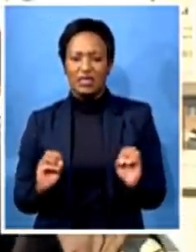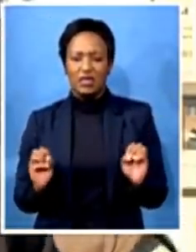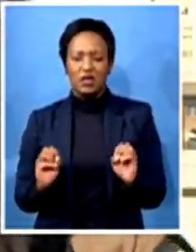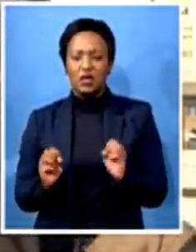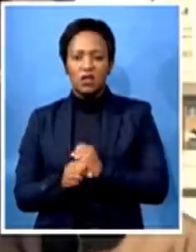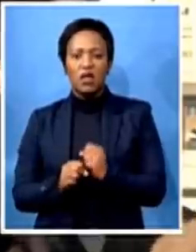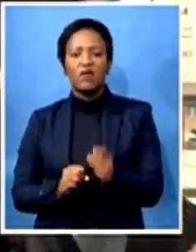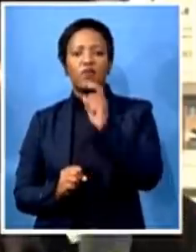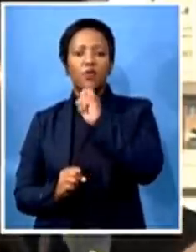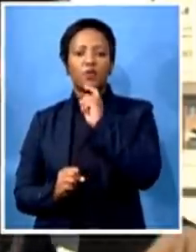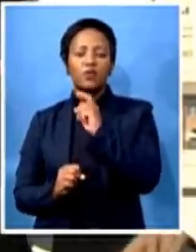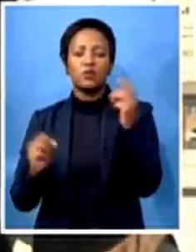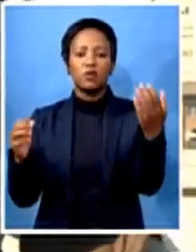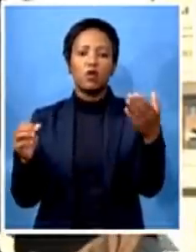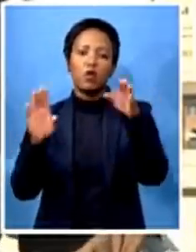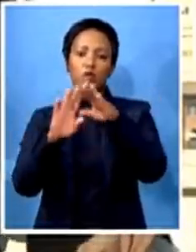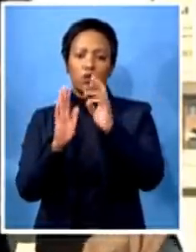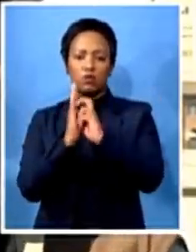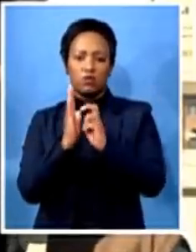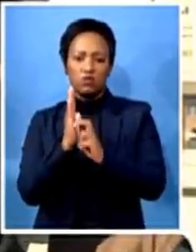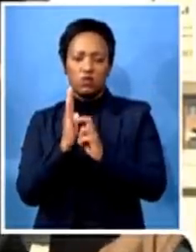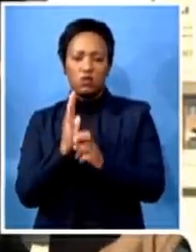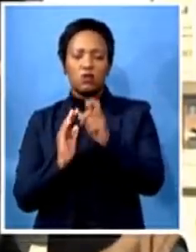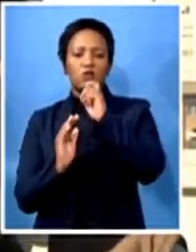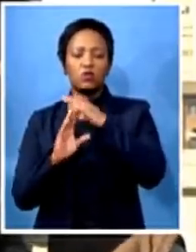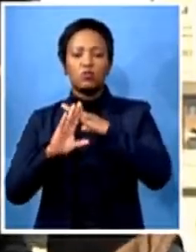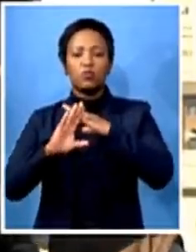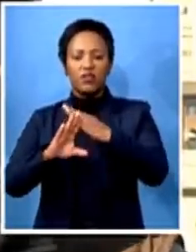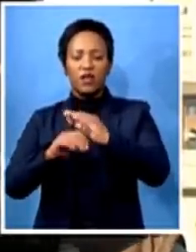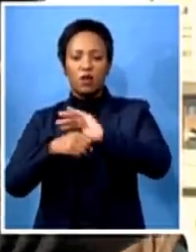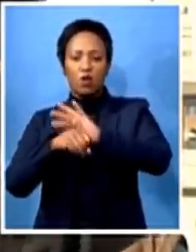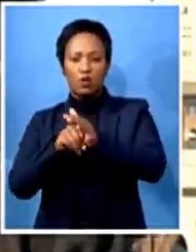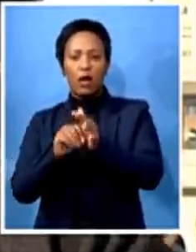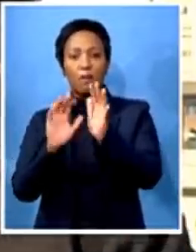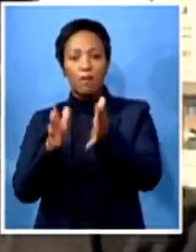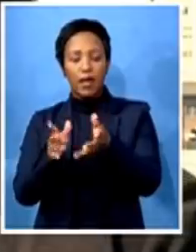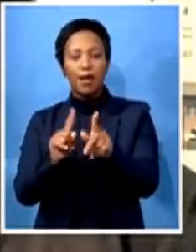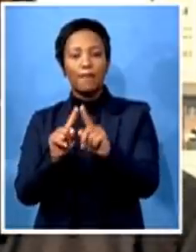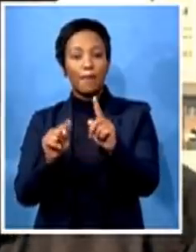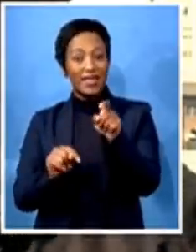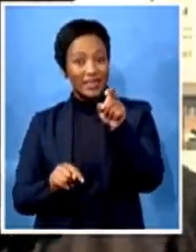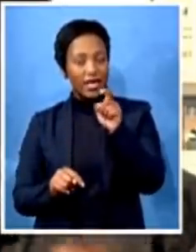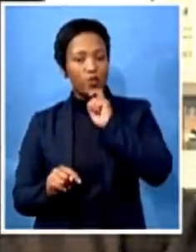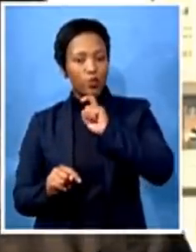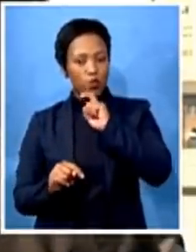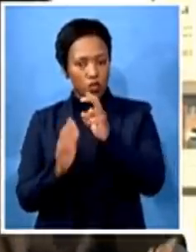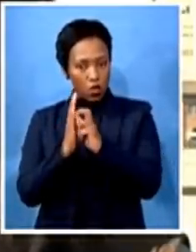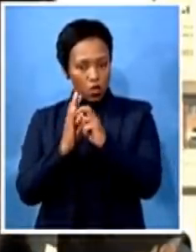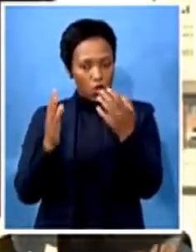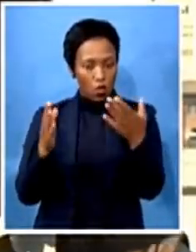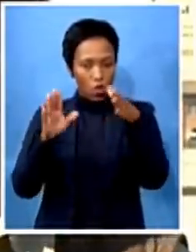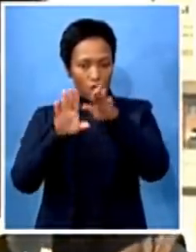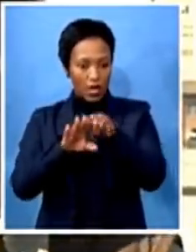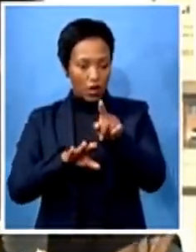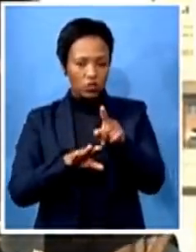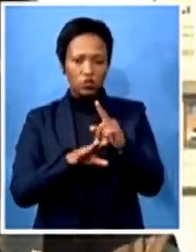to prevent COVID-19 as we see, but they are actually used to close down the democratic space of opposition politics